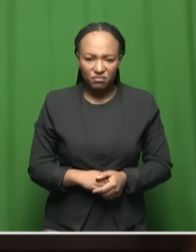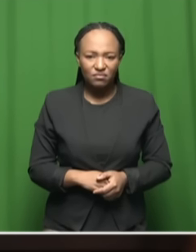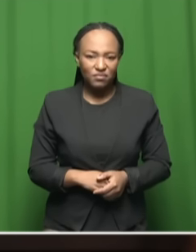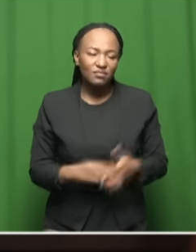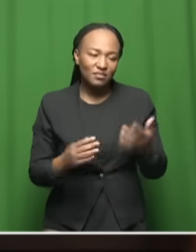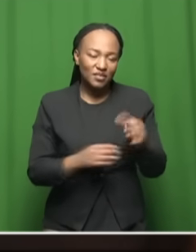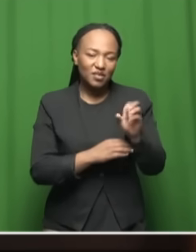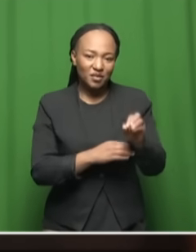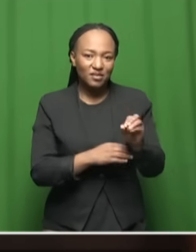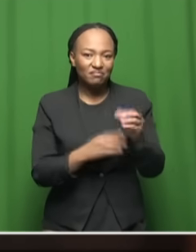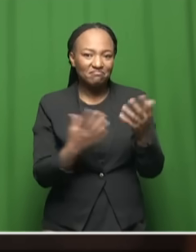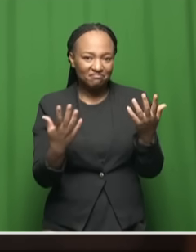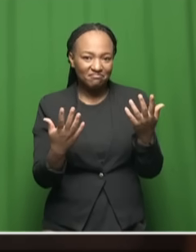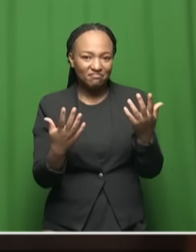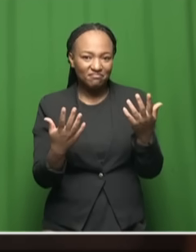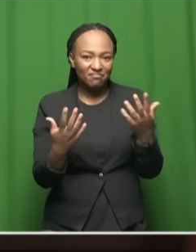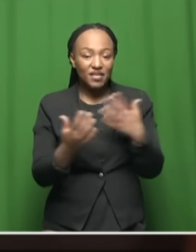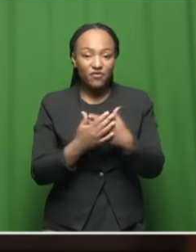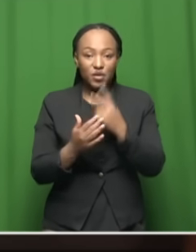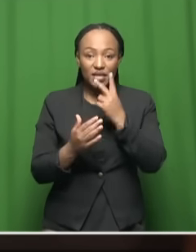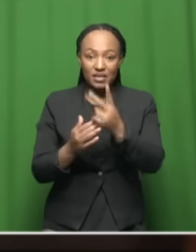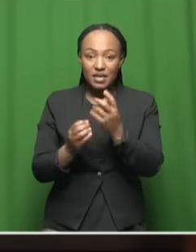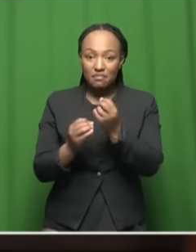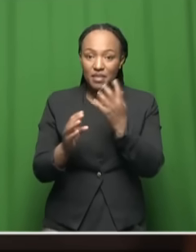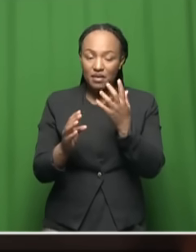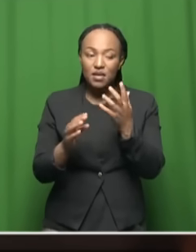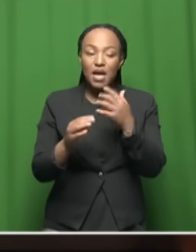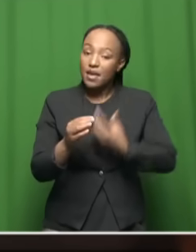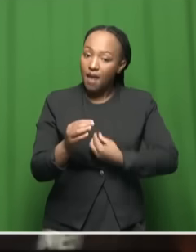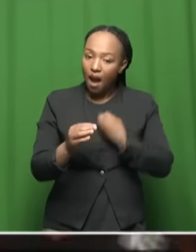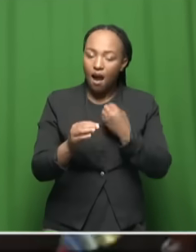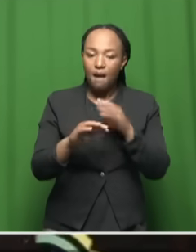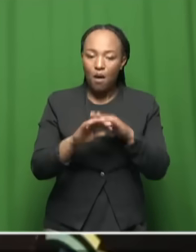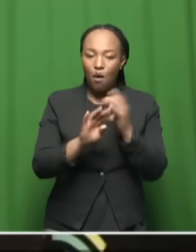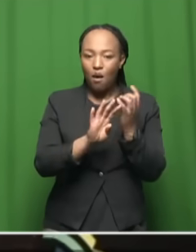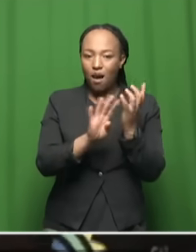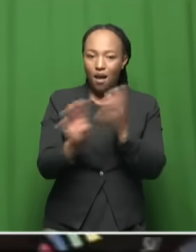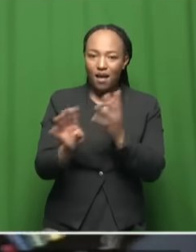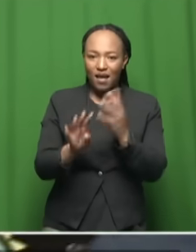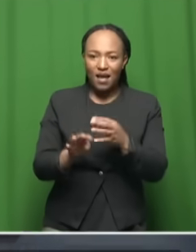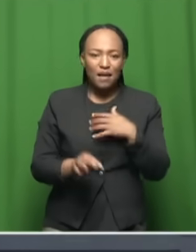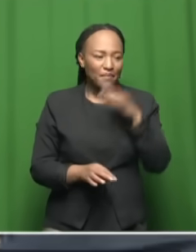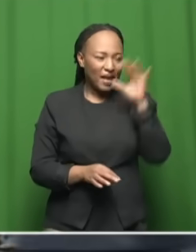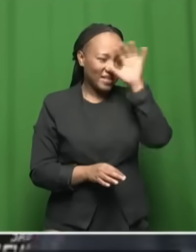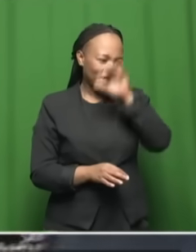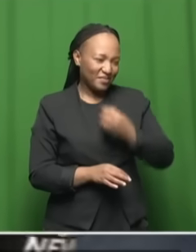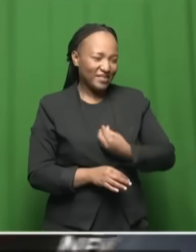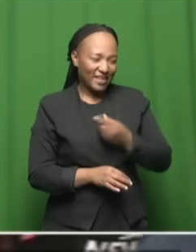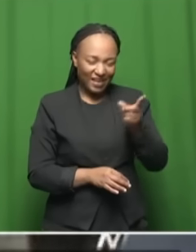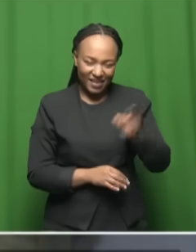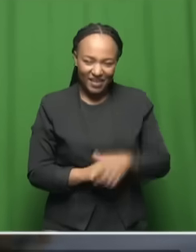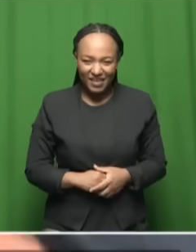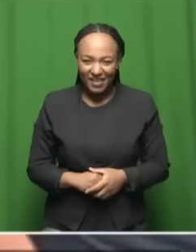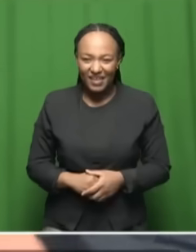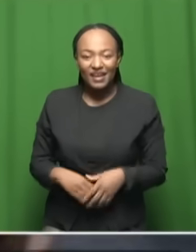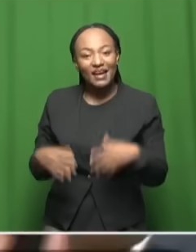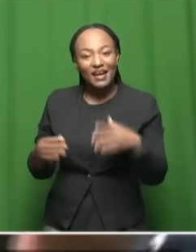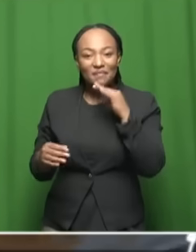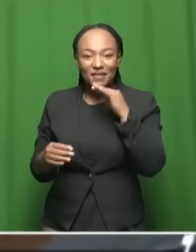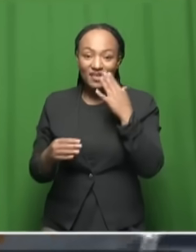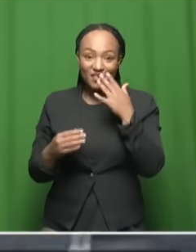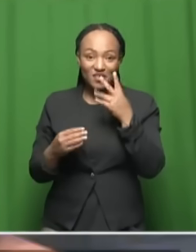so they'll always be out. As you can see, a lot of the youngsters out. So. Well, I assumed you were a youngster, so compliments on